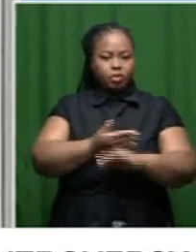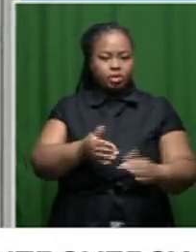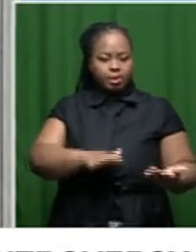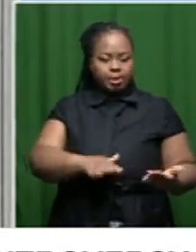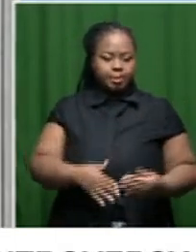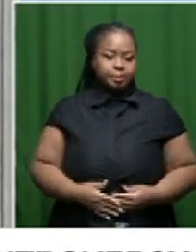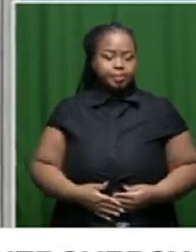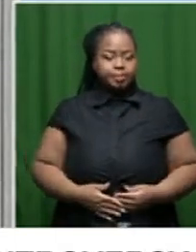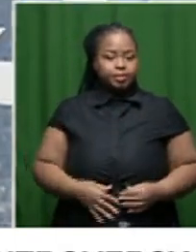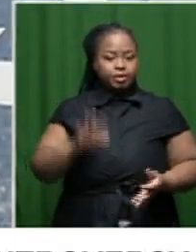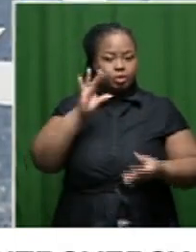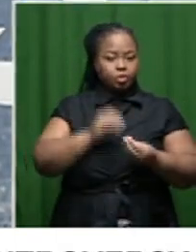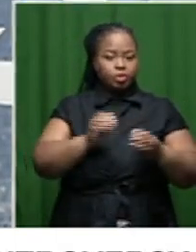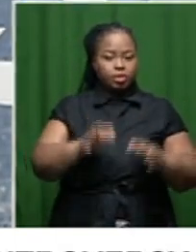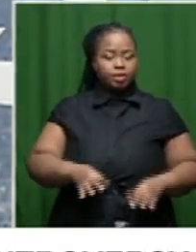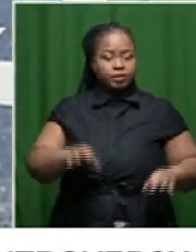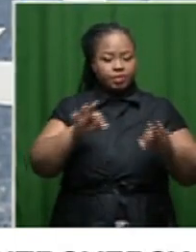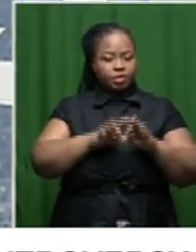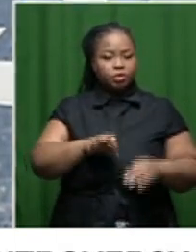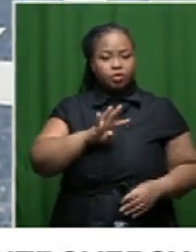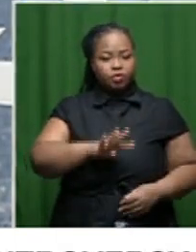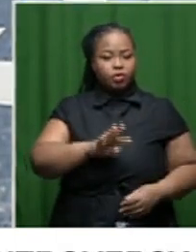death. The total value,